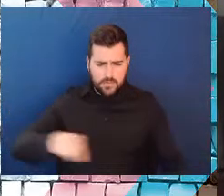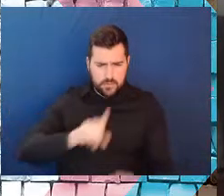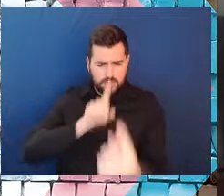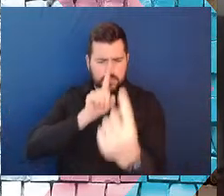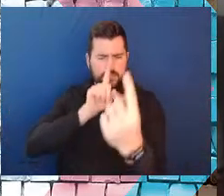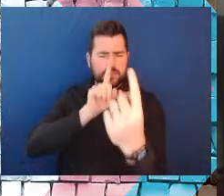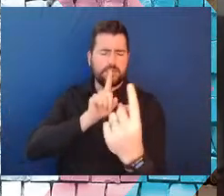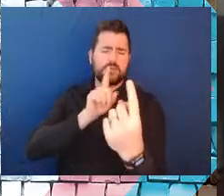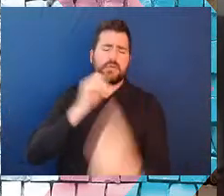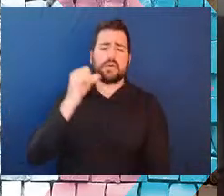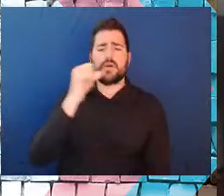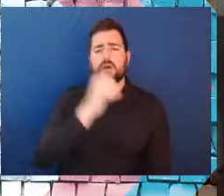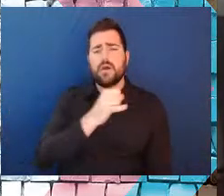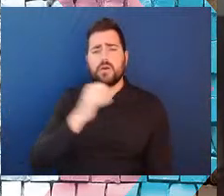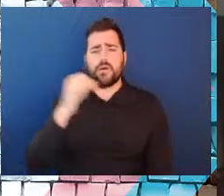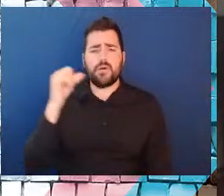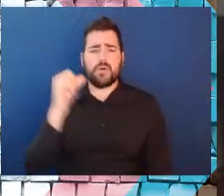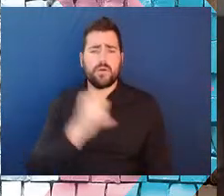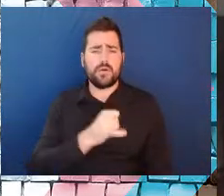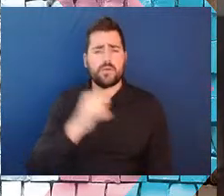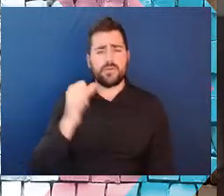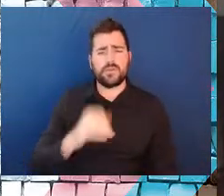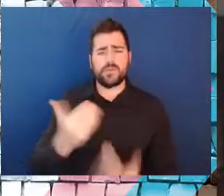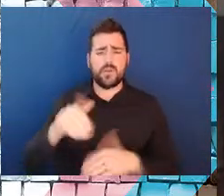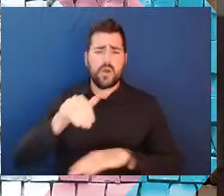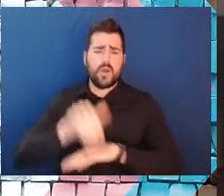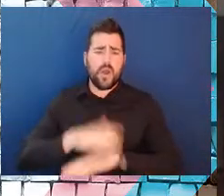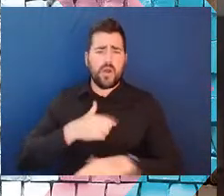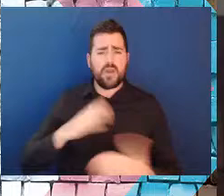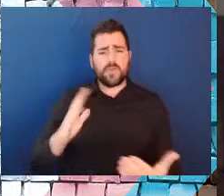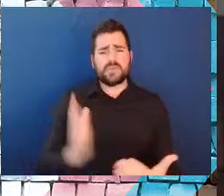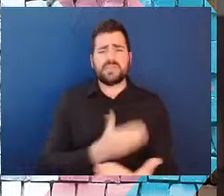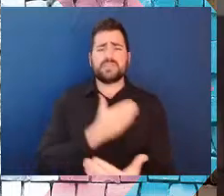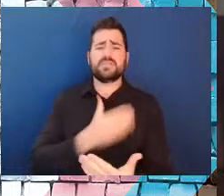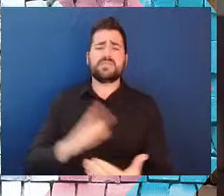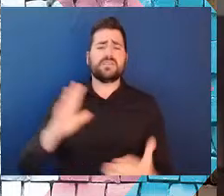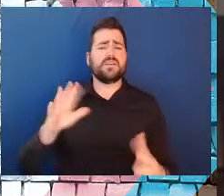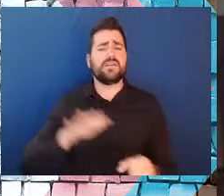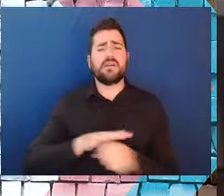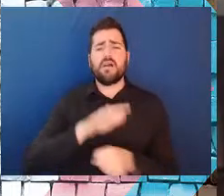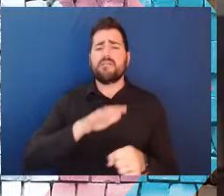inside. Oh, oh. So tonight I'm staying alone. Another